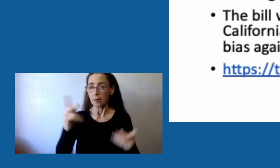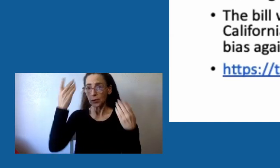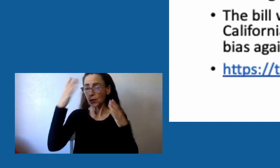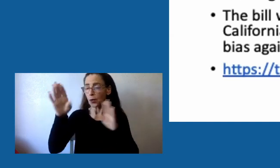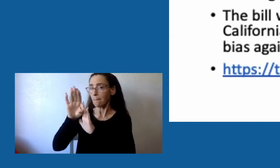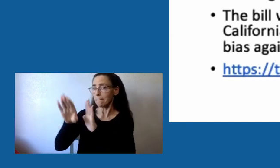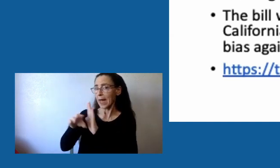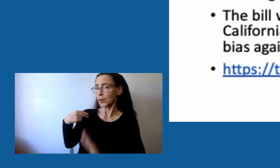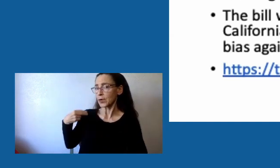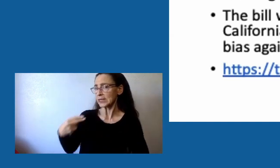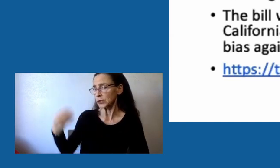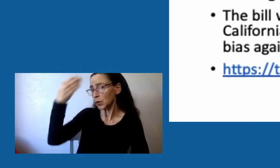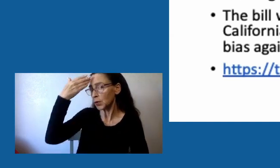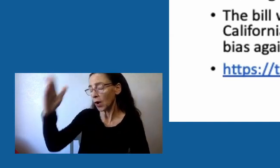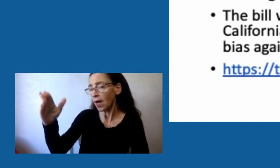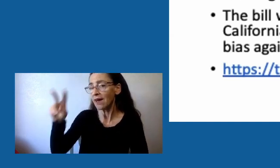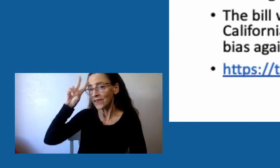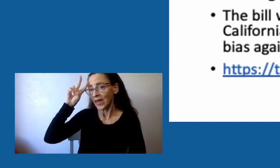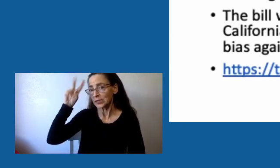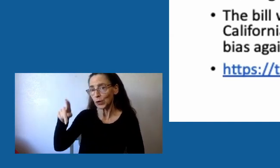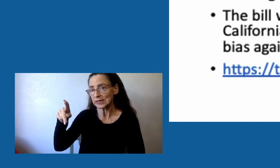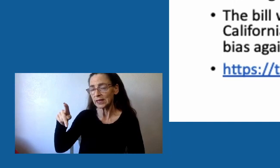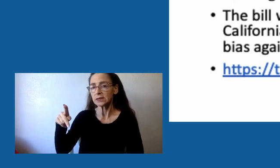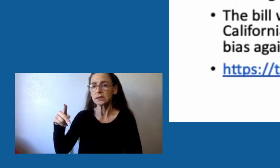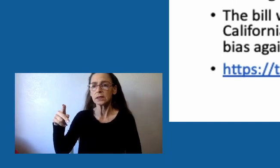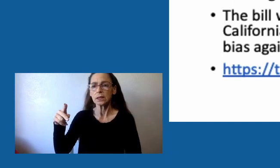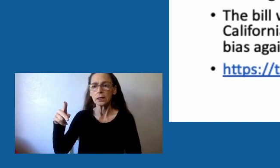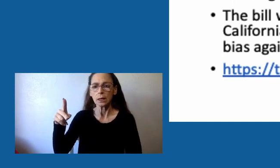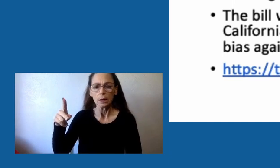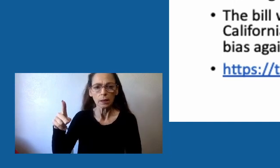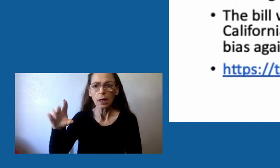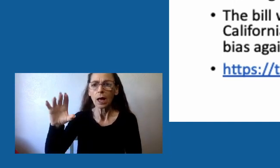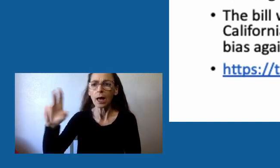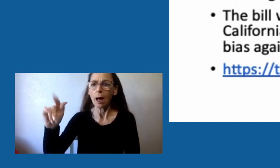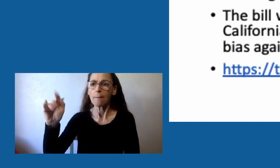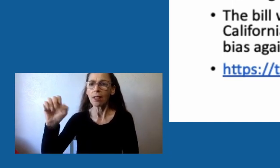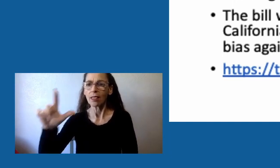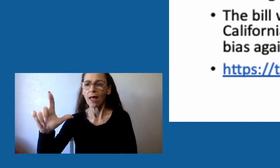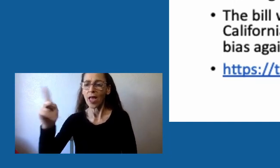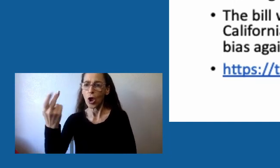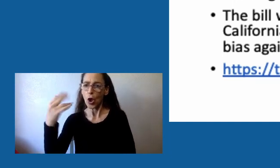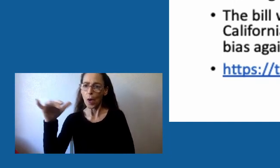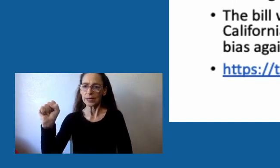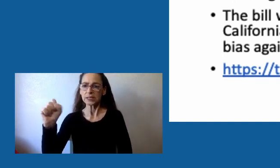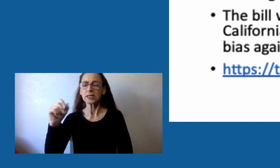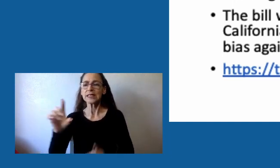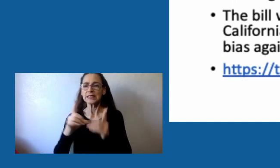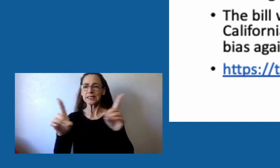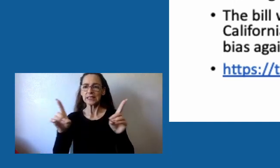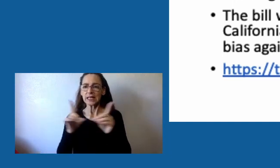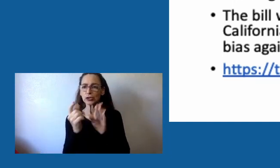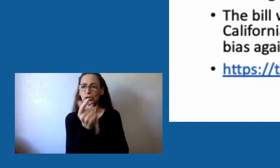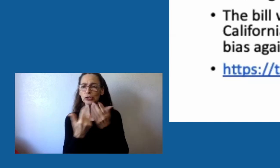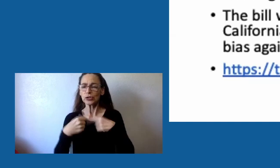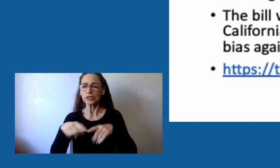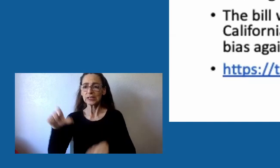history, our current Vice President Kamala Harris, was the district attorney of San Francisco at the